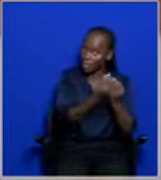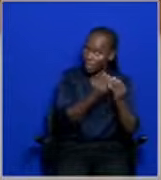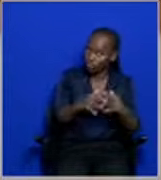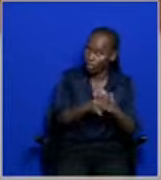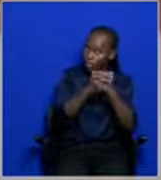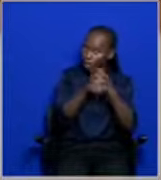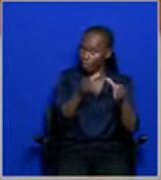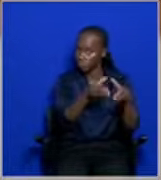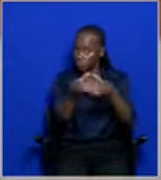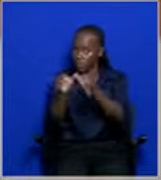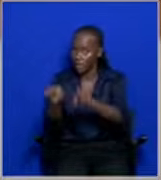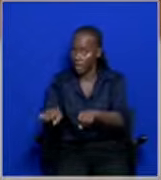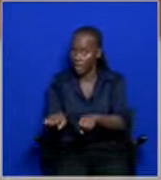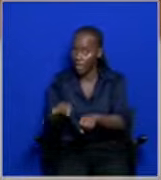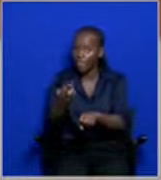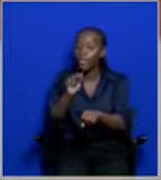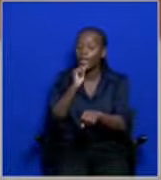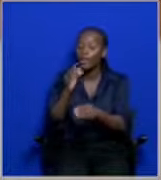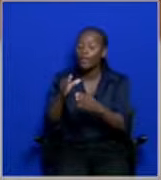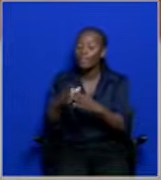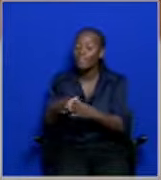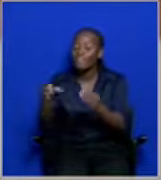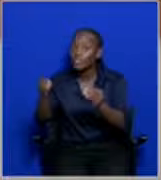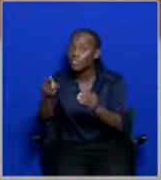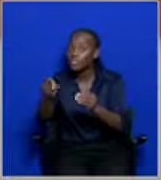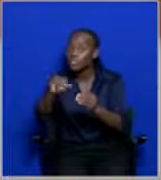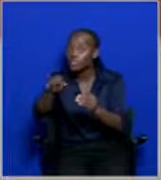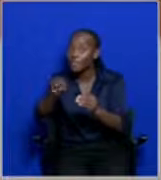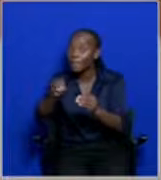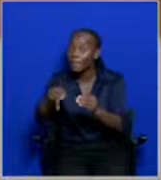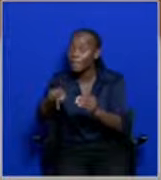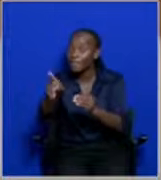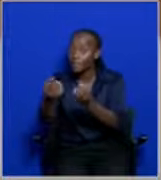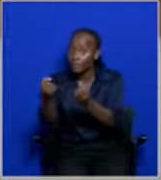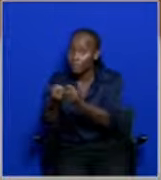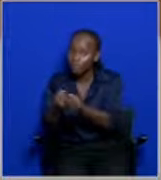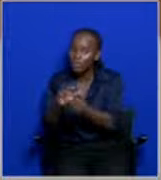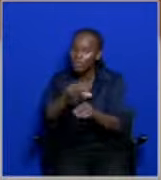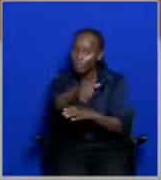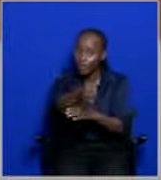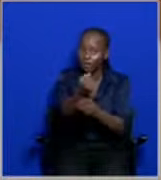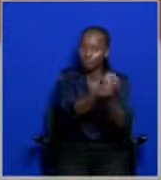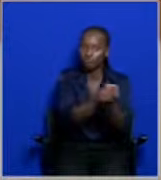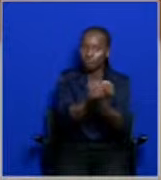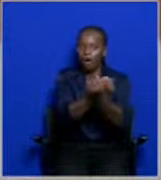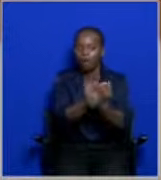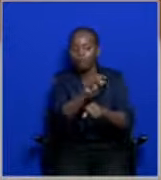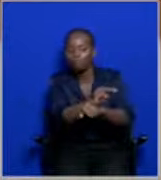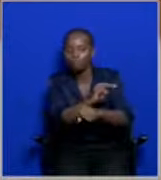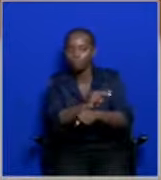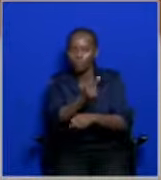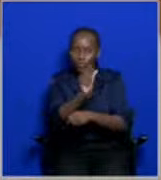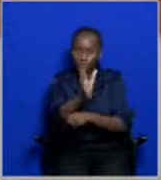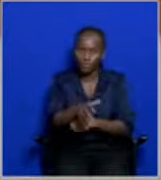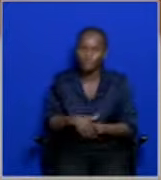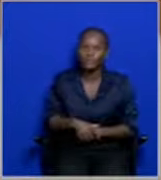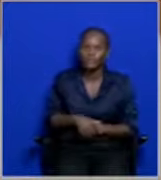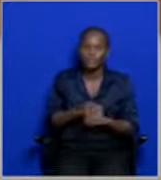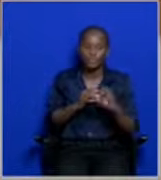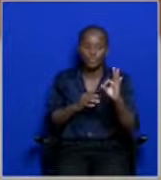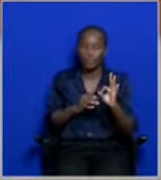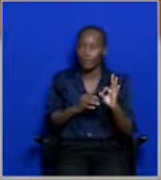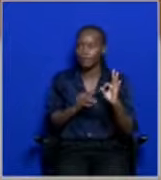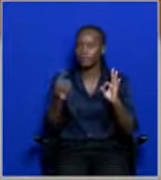We met, next paragraph, we met with the JMPD officer who informed Constable Stolz and Constable Mackenzie of the